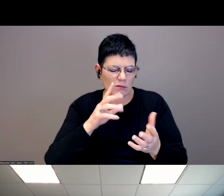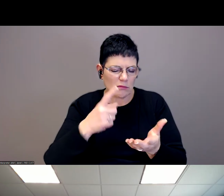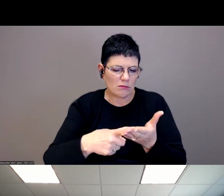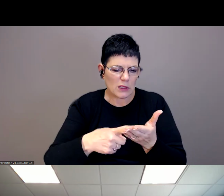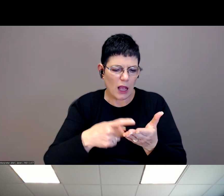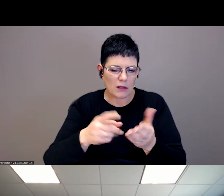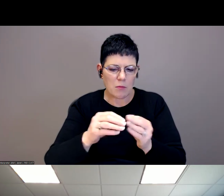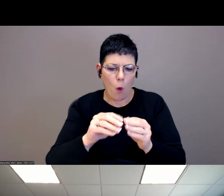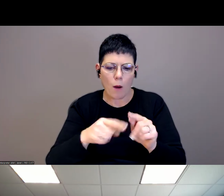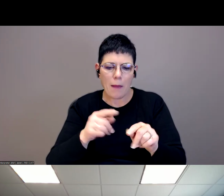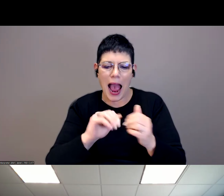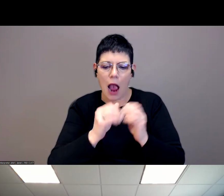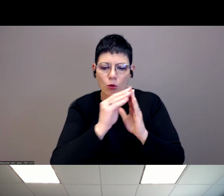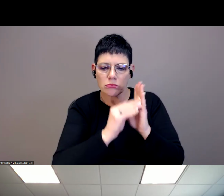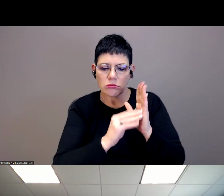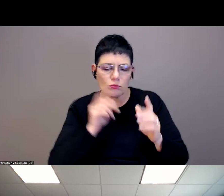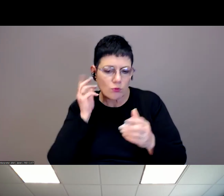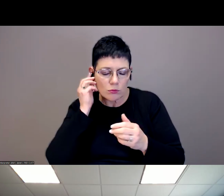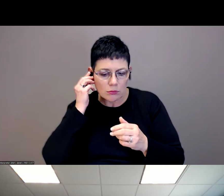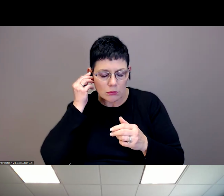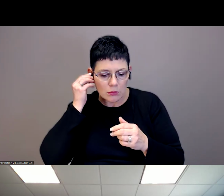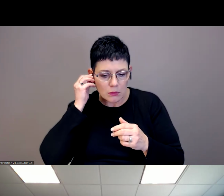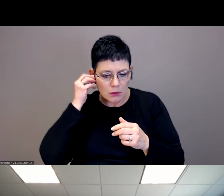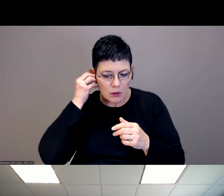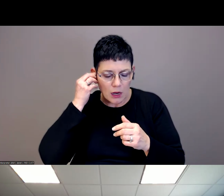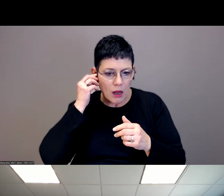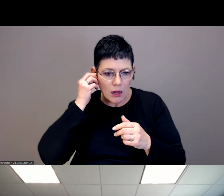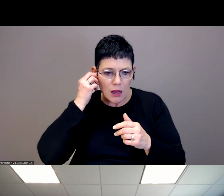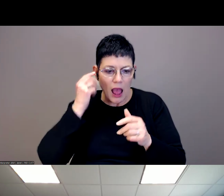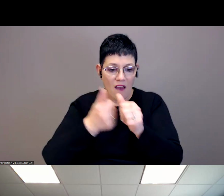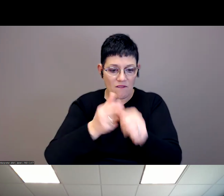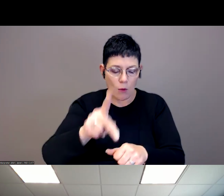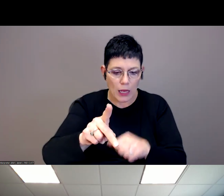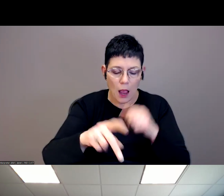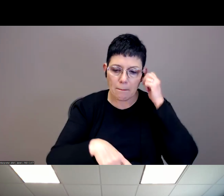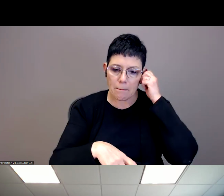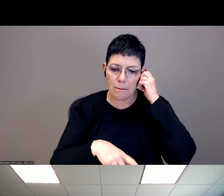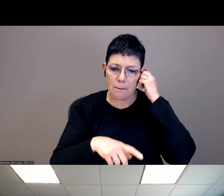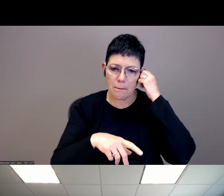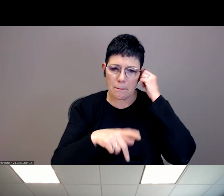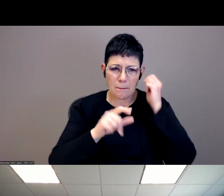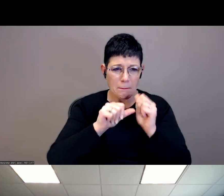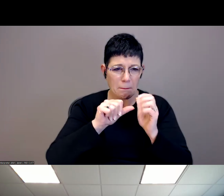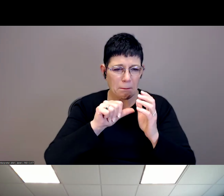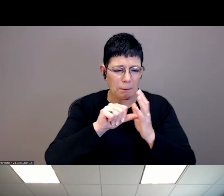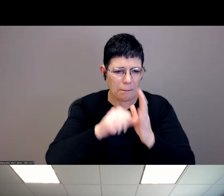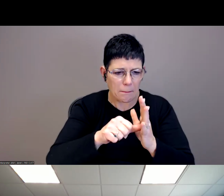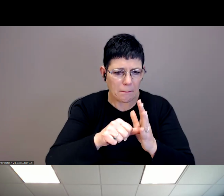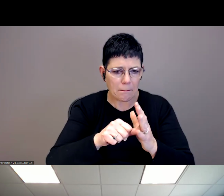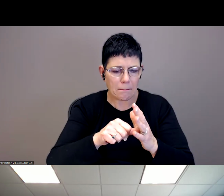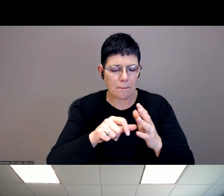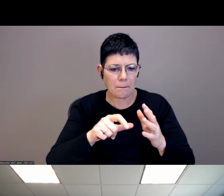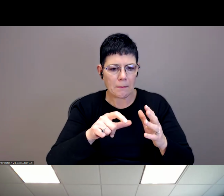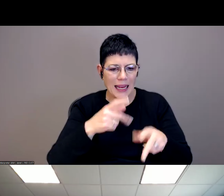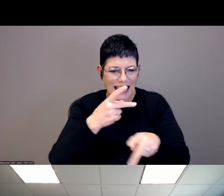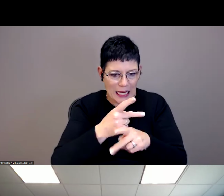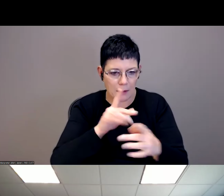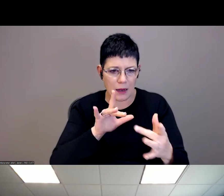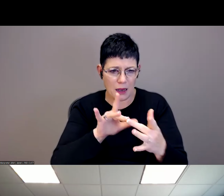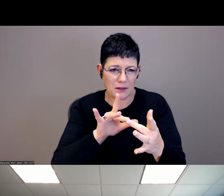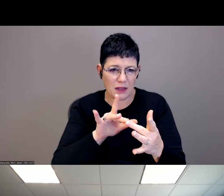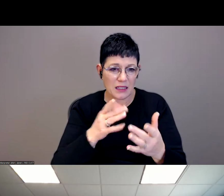think following up and continuously closing the loop on what you've learned is a way to build trust, even with folks who maybe